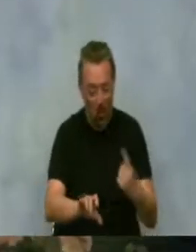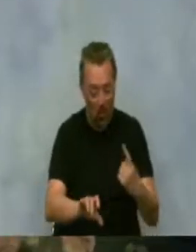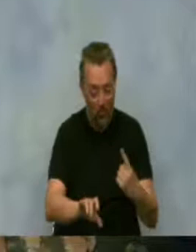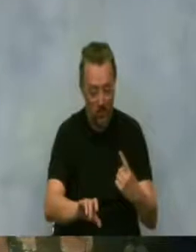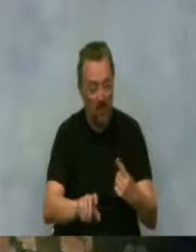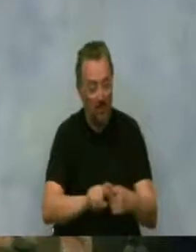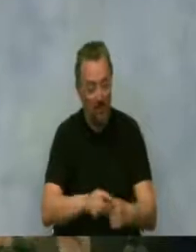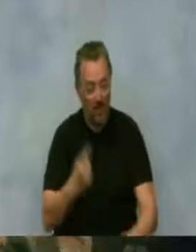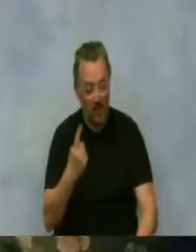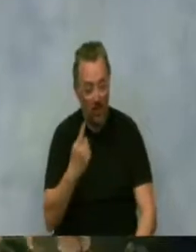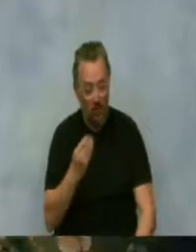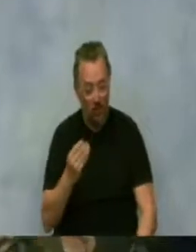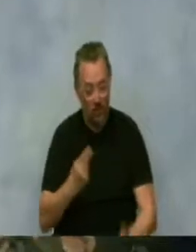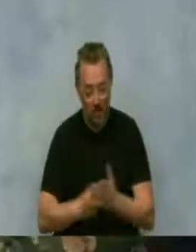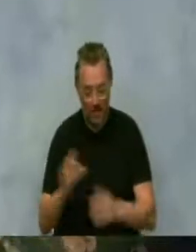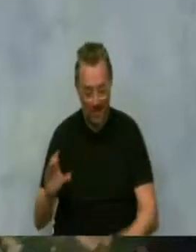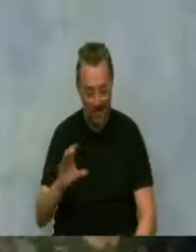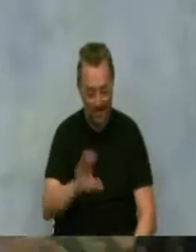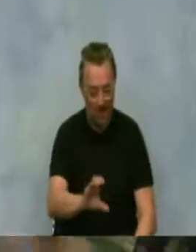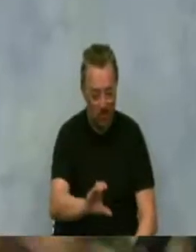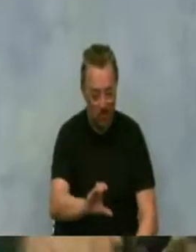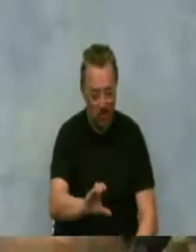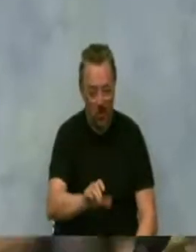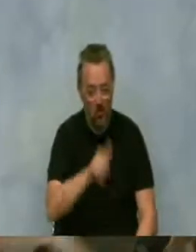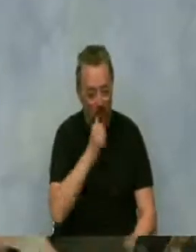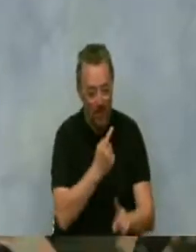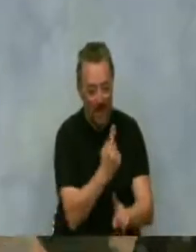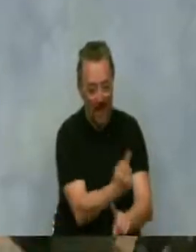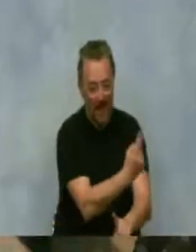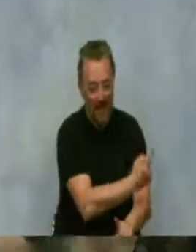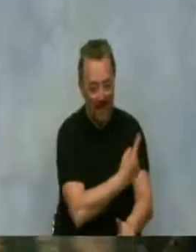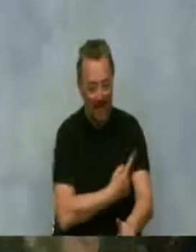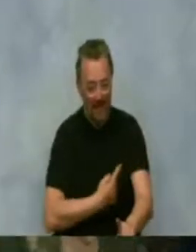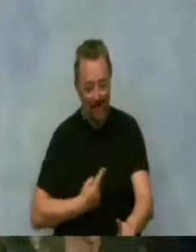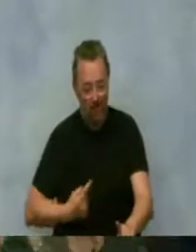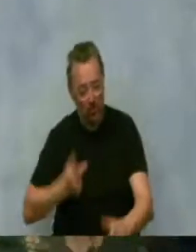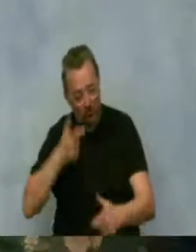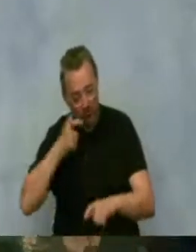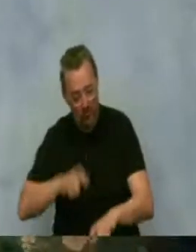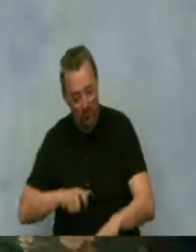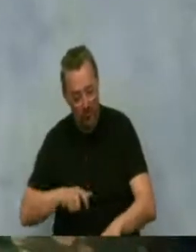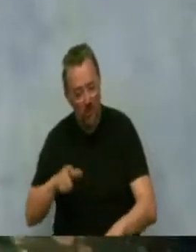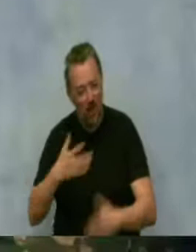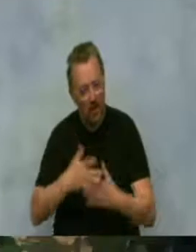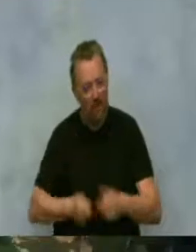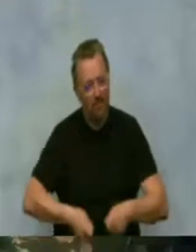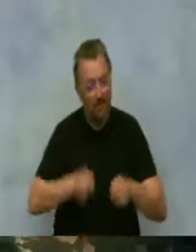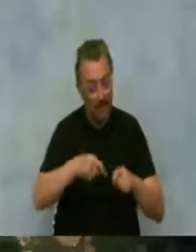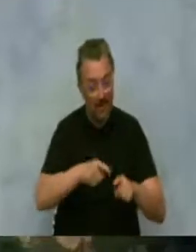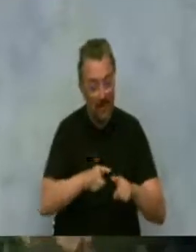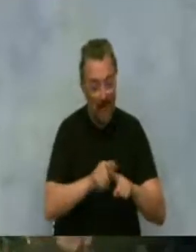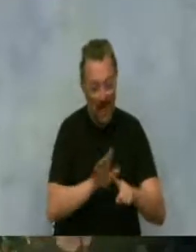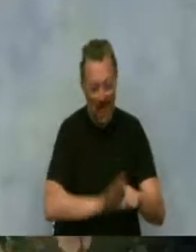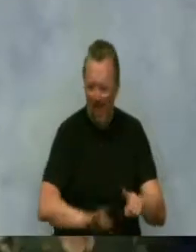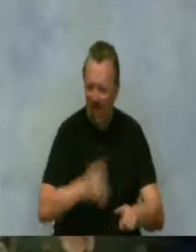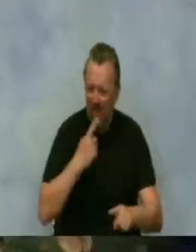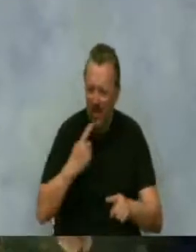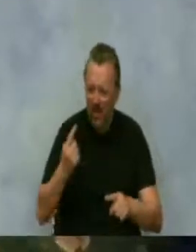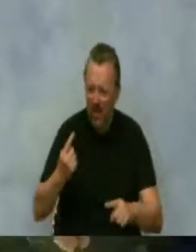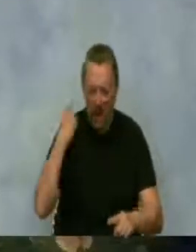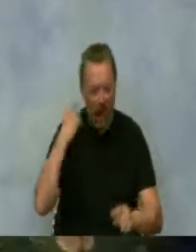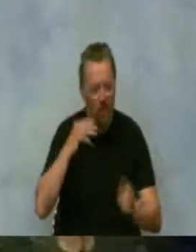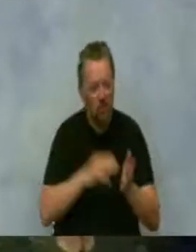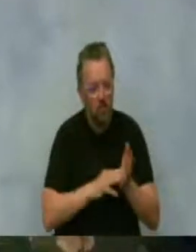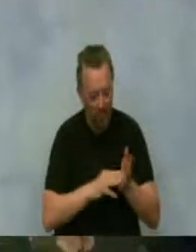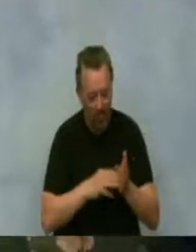one £400 discount as opposed to the individual residents. So this was highlighted down south about a month ago.